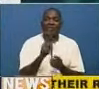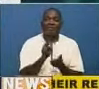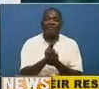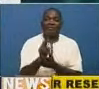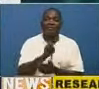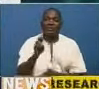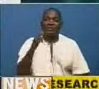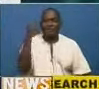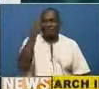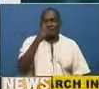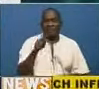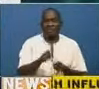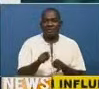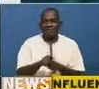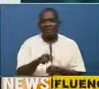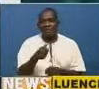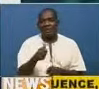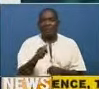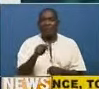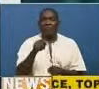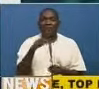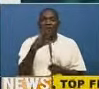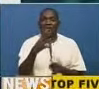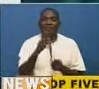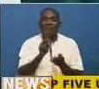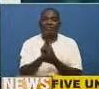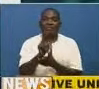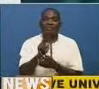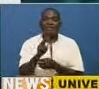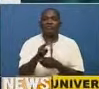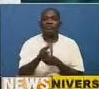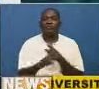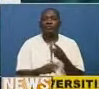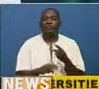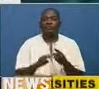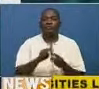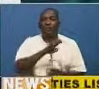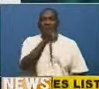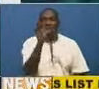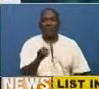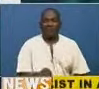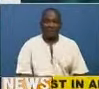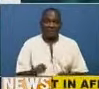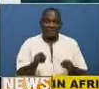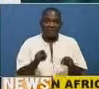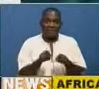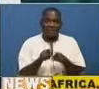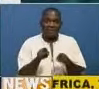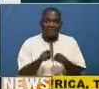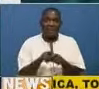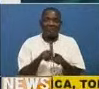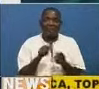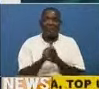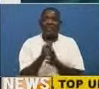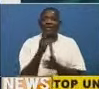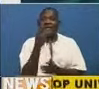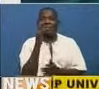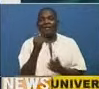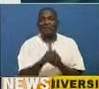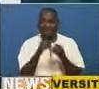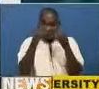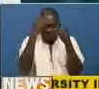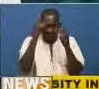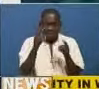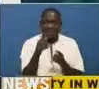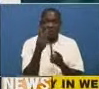West Africa, and on the top 5 universities list in Africa. Also coming up, disadvantaged yet determined